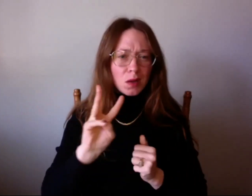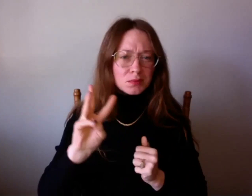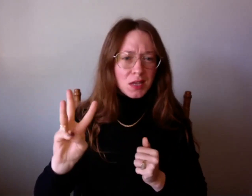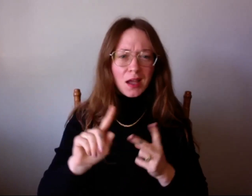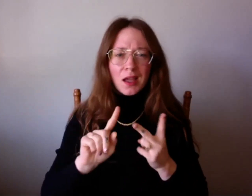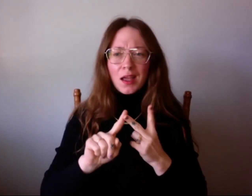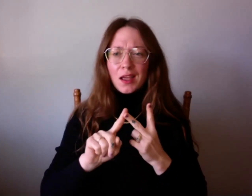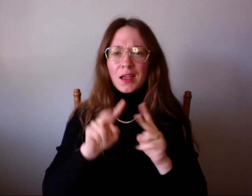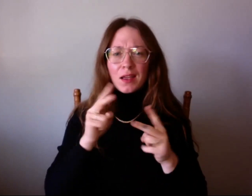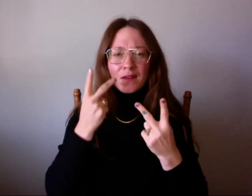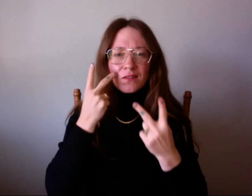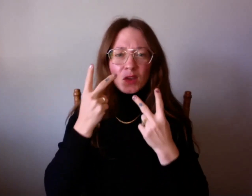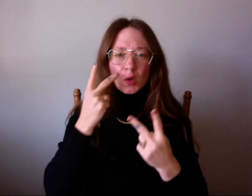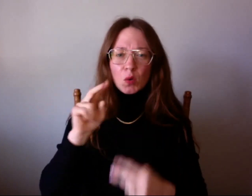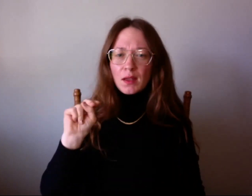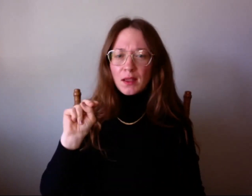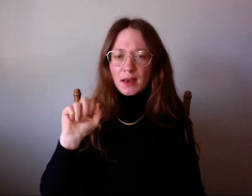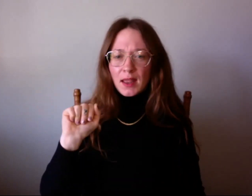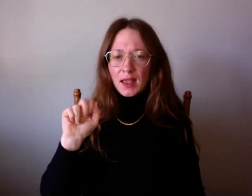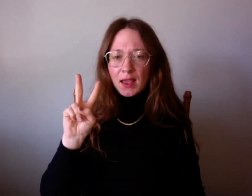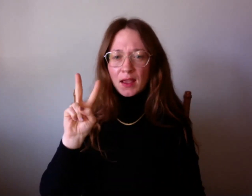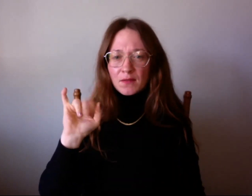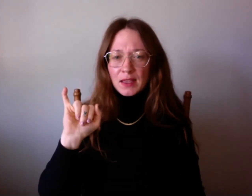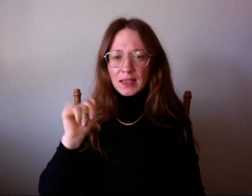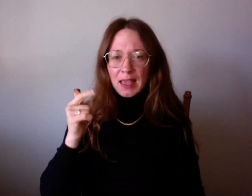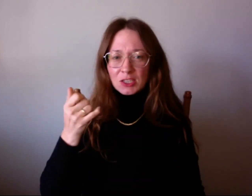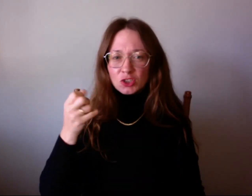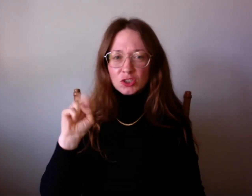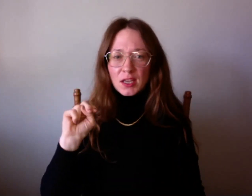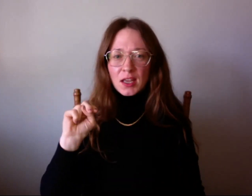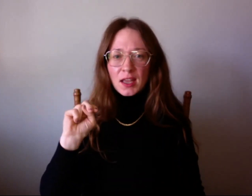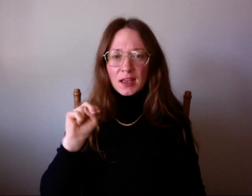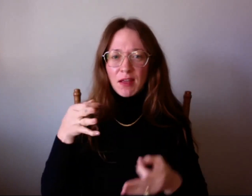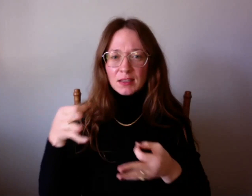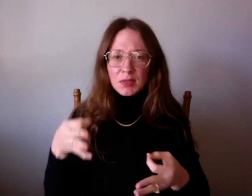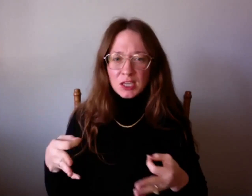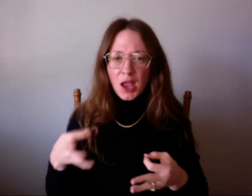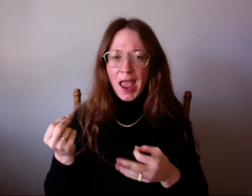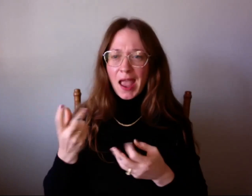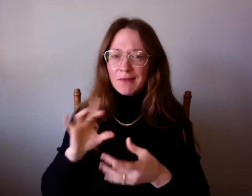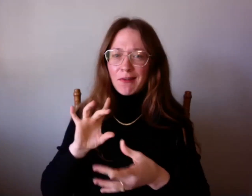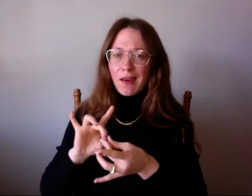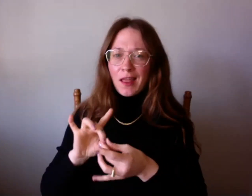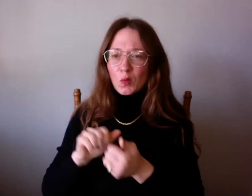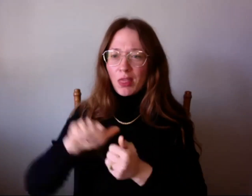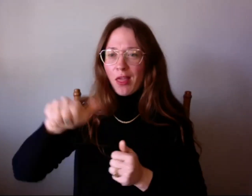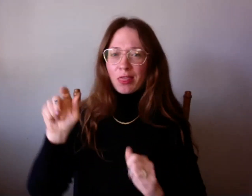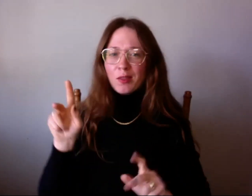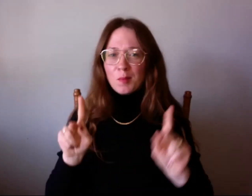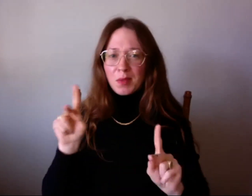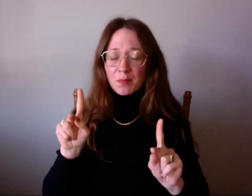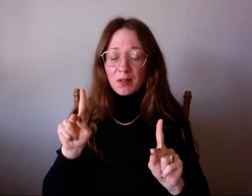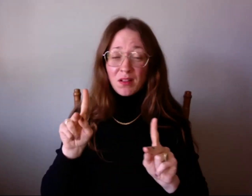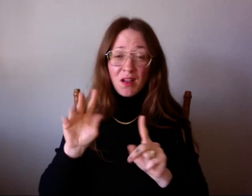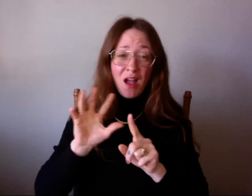navigation tutorials, and actively network with others. We have record-breaking registration this year with well